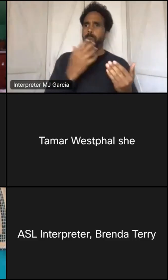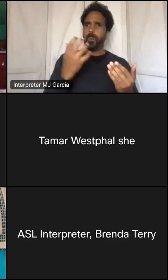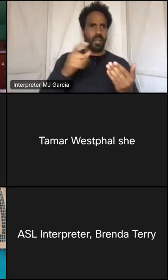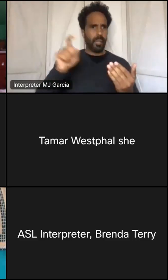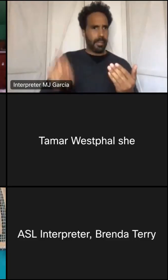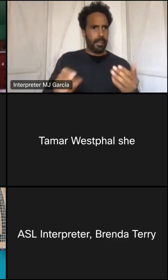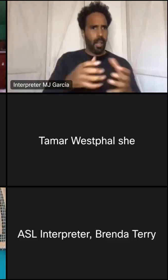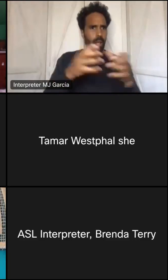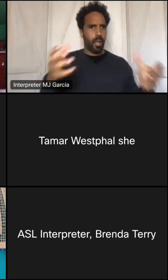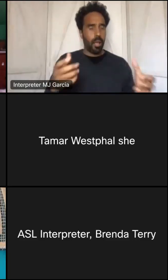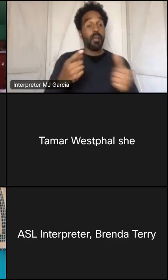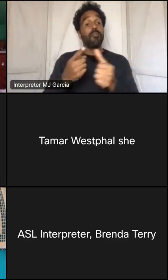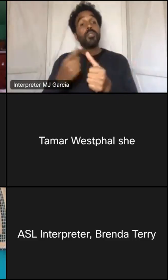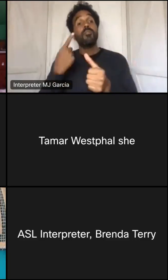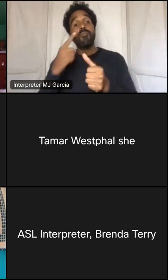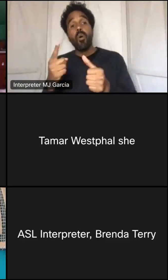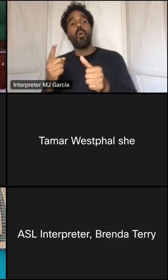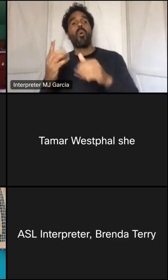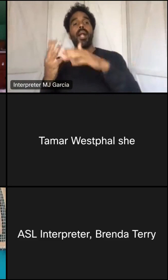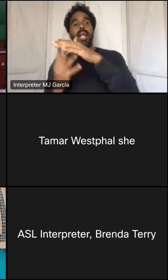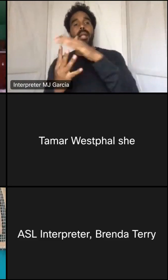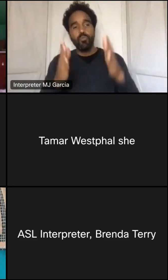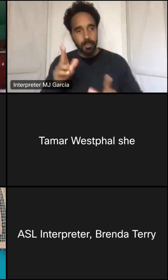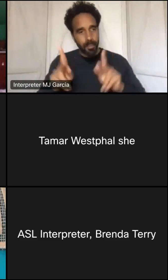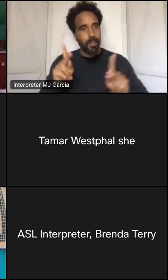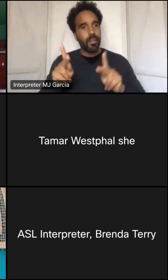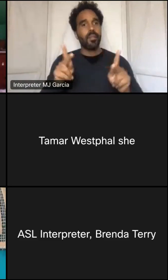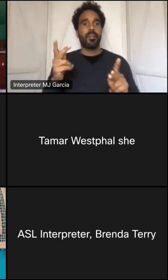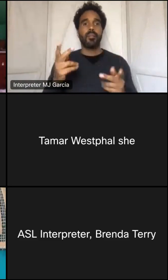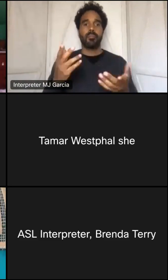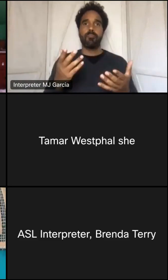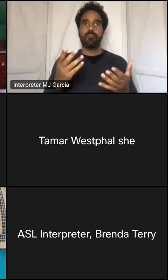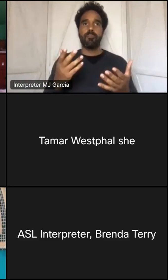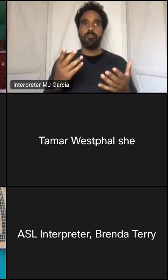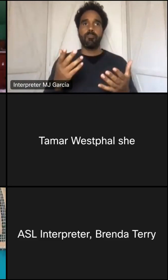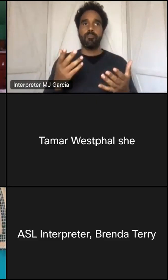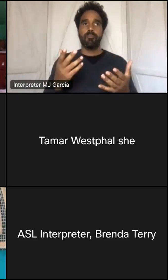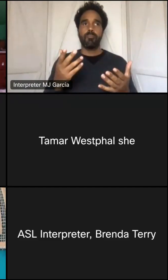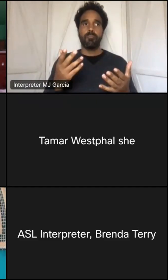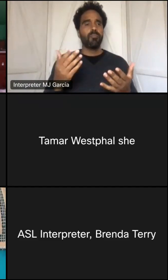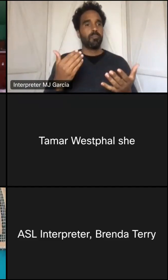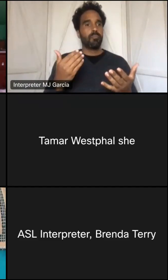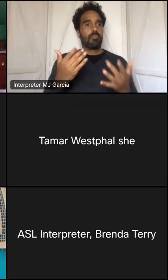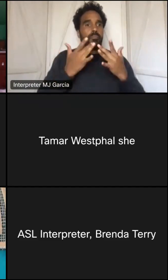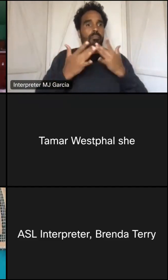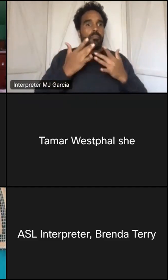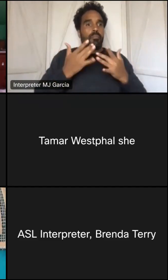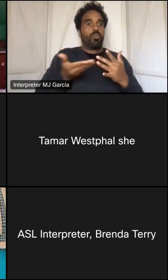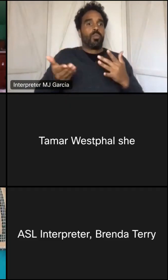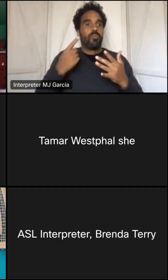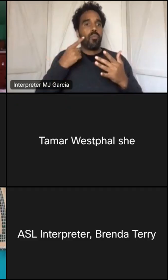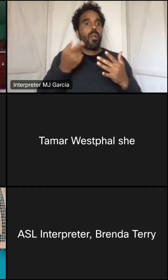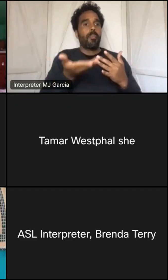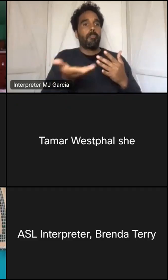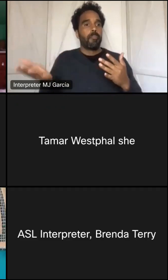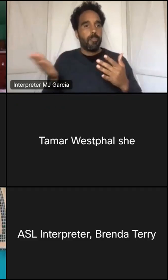for the immigrant community, how much need, how many limited resources were available. And I was